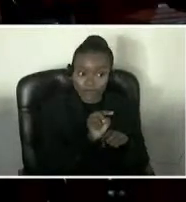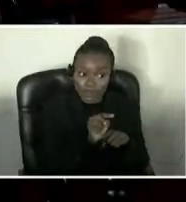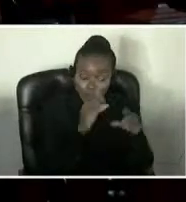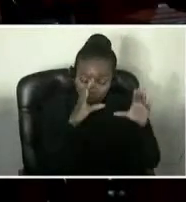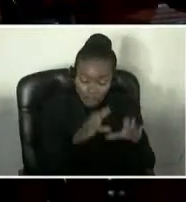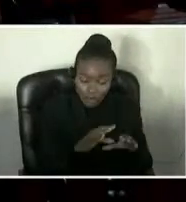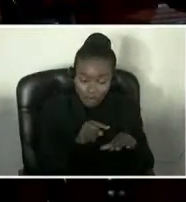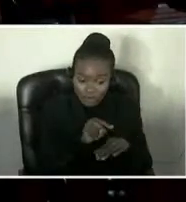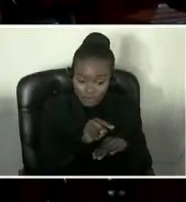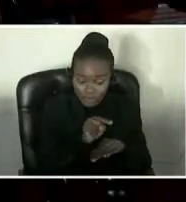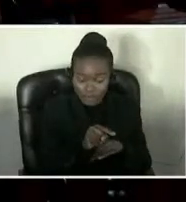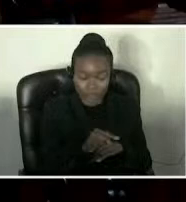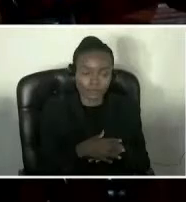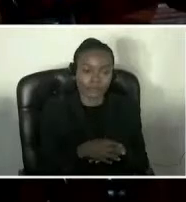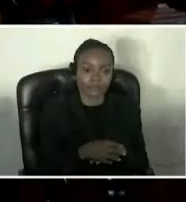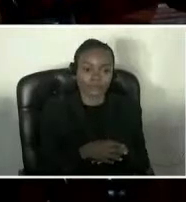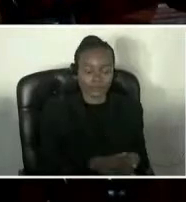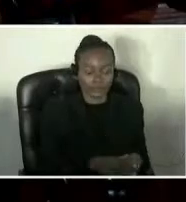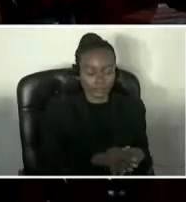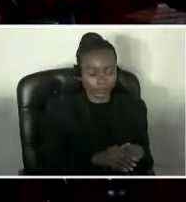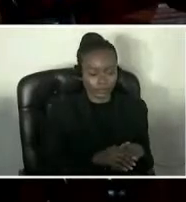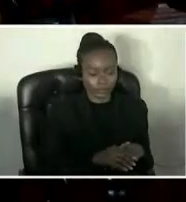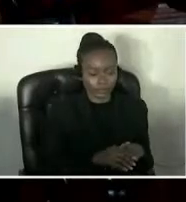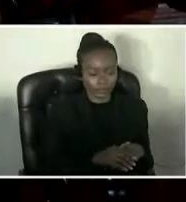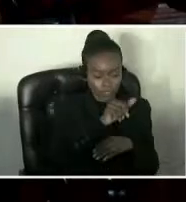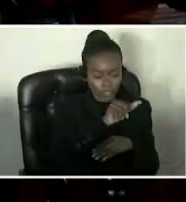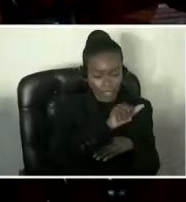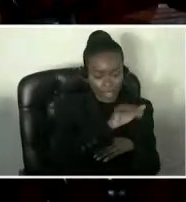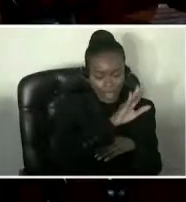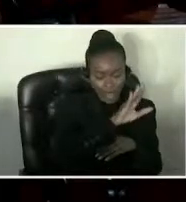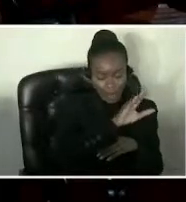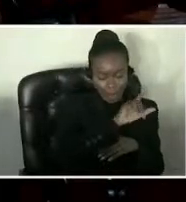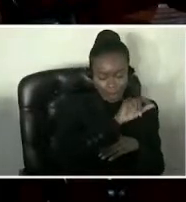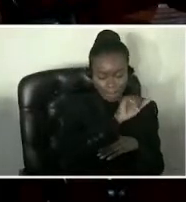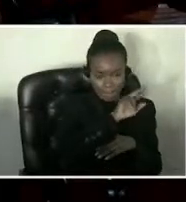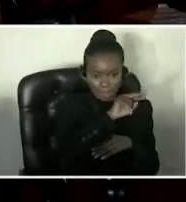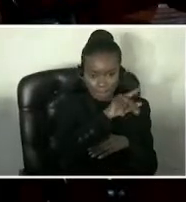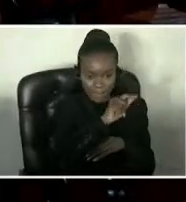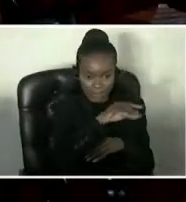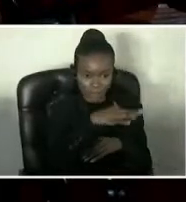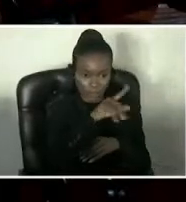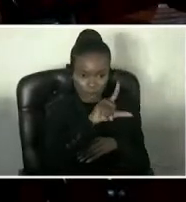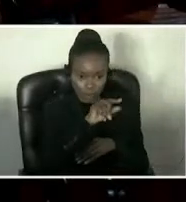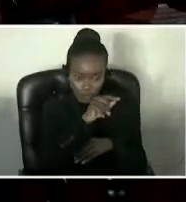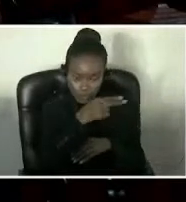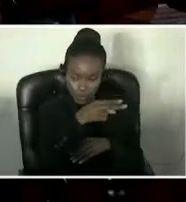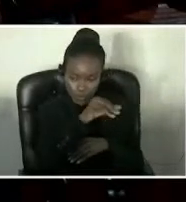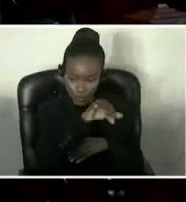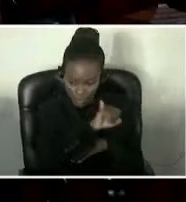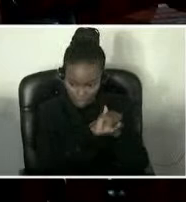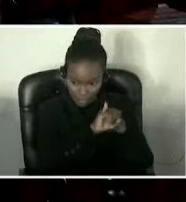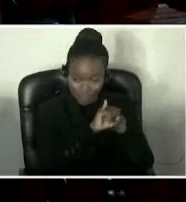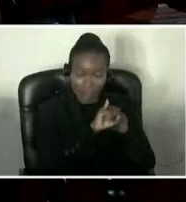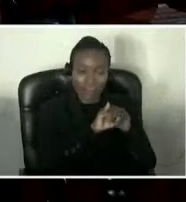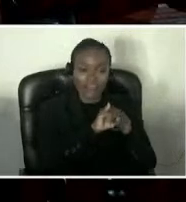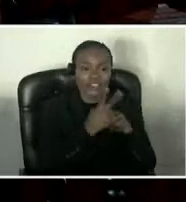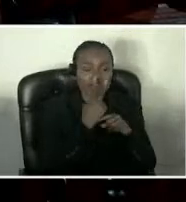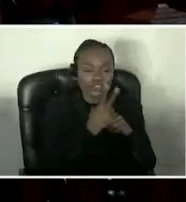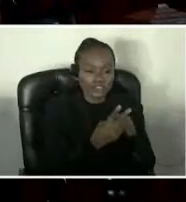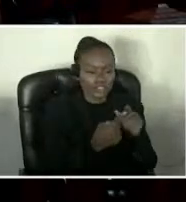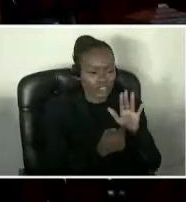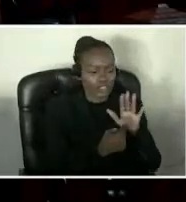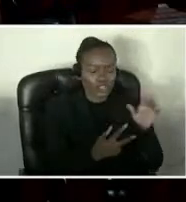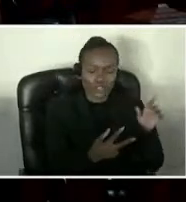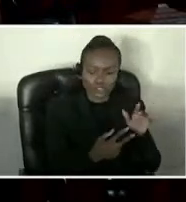following and we are live them shortage of specialized and critical care nursing posts at the institution shortage of medical technologies